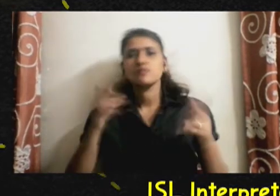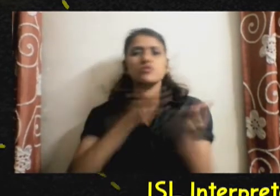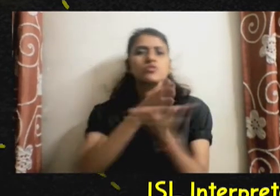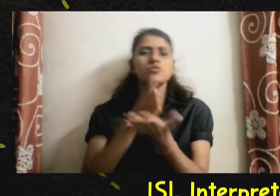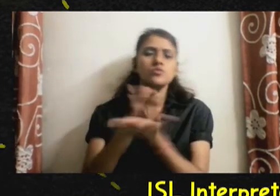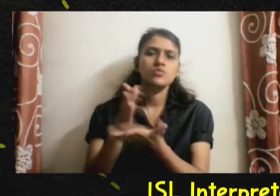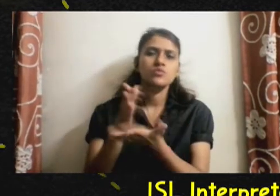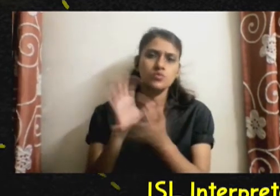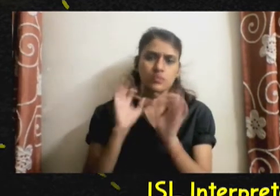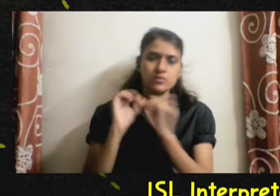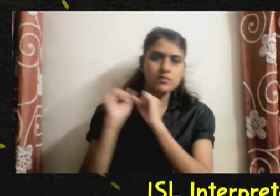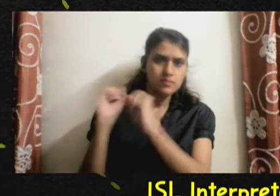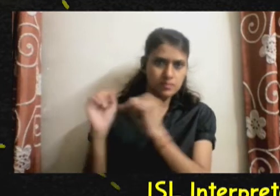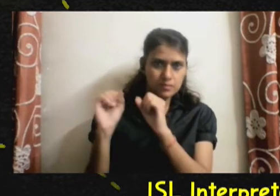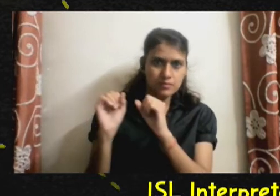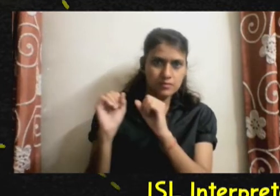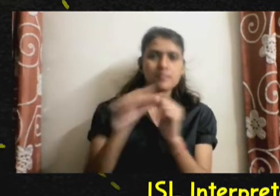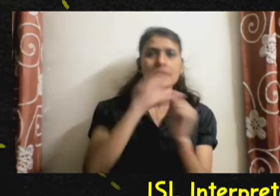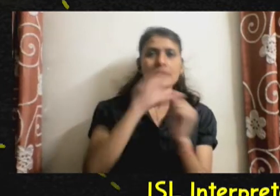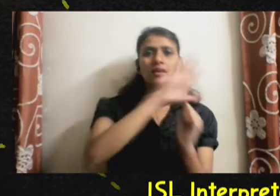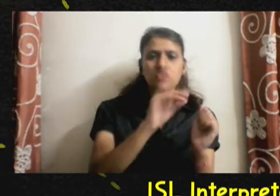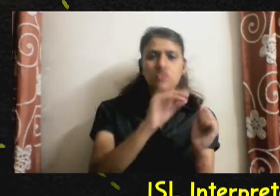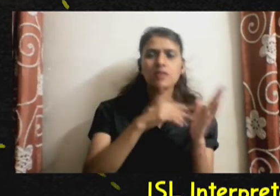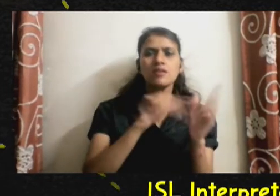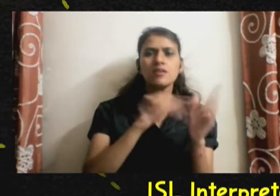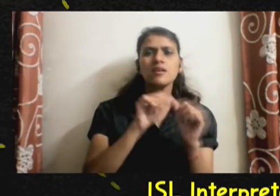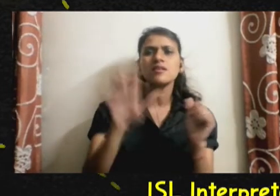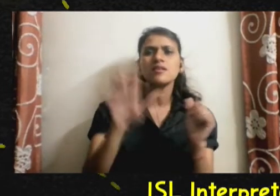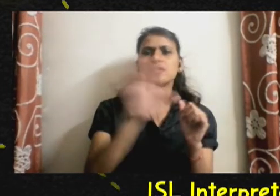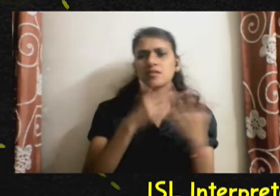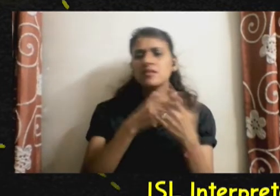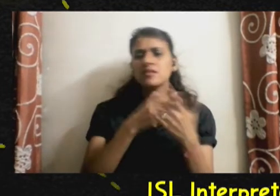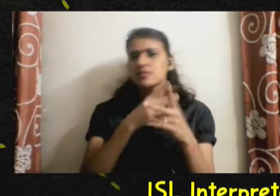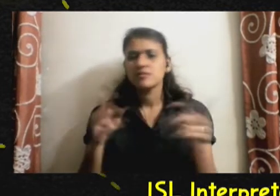study across 8 countries in Southeast Asia on what violence against women looked like